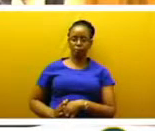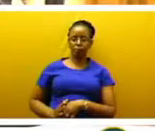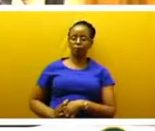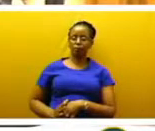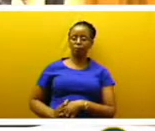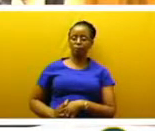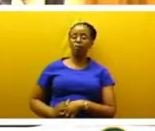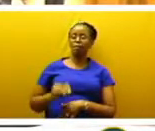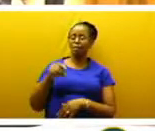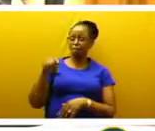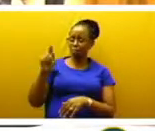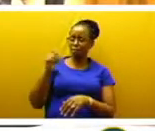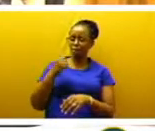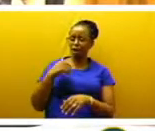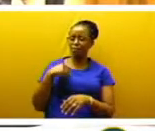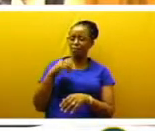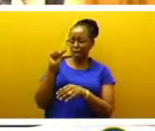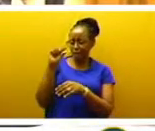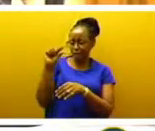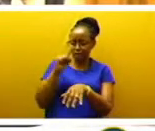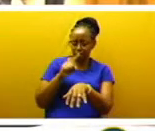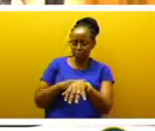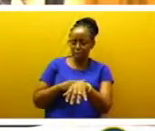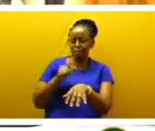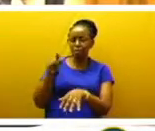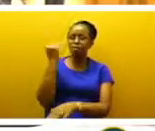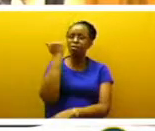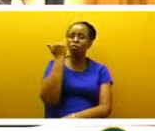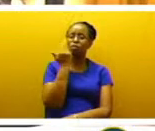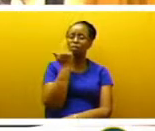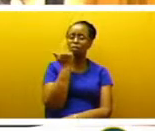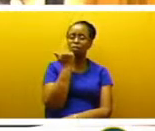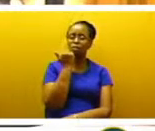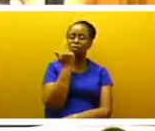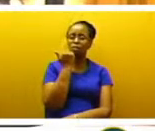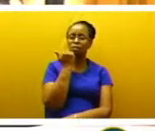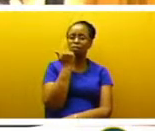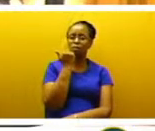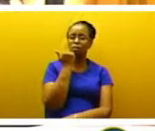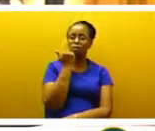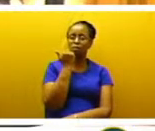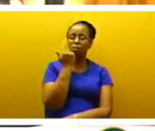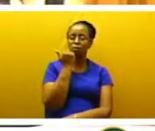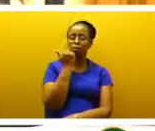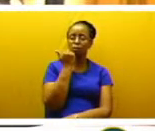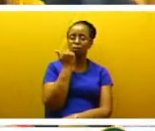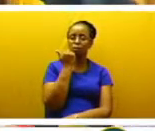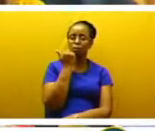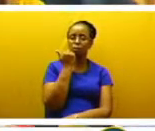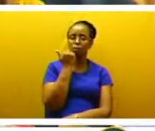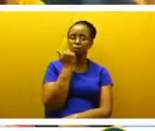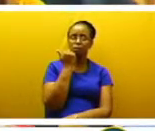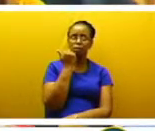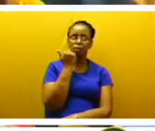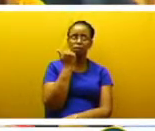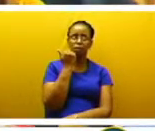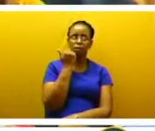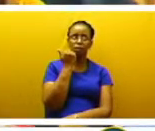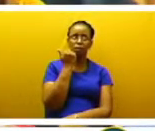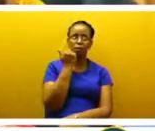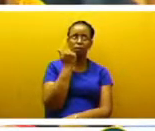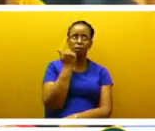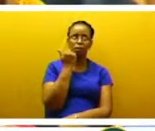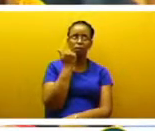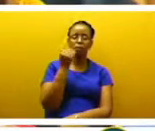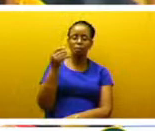little time in this court. I plead. Well, that is why I was looking at you with the